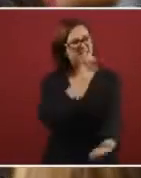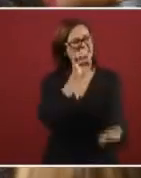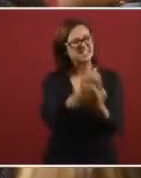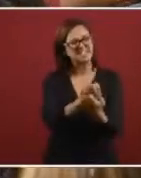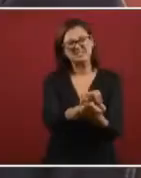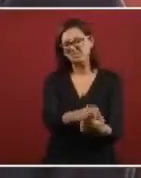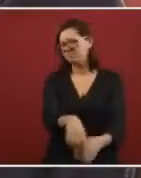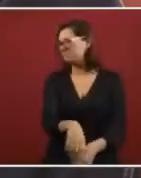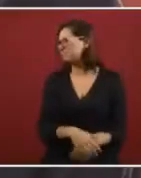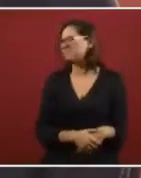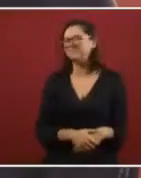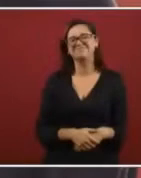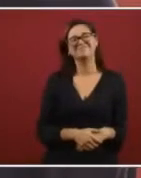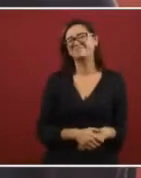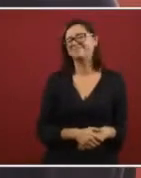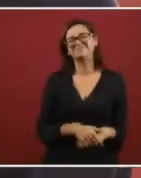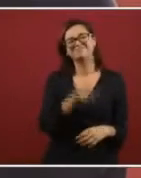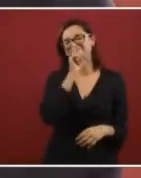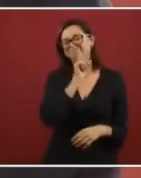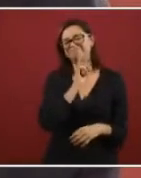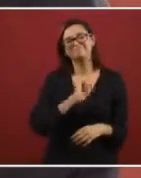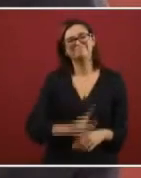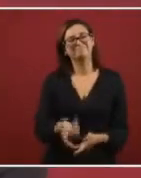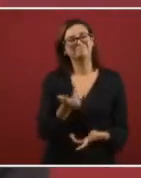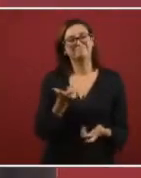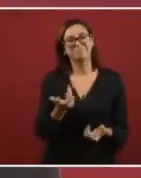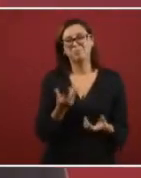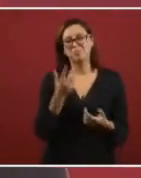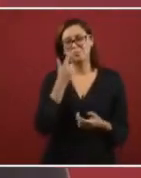reform, and it costs a lot.